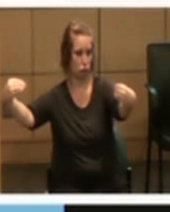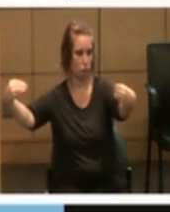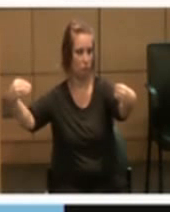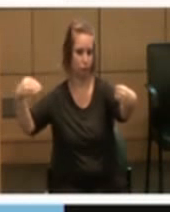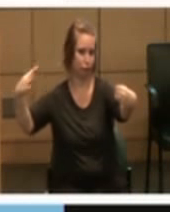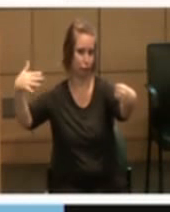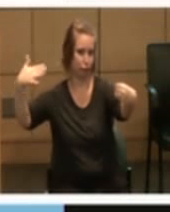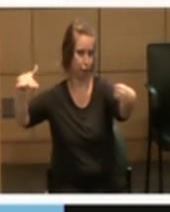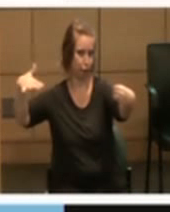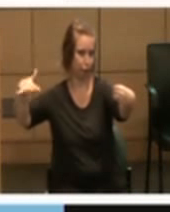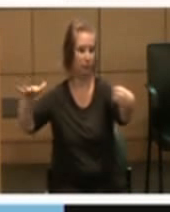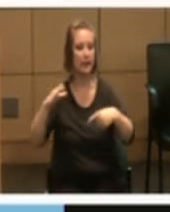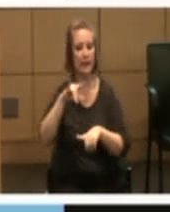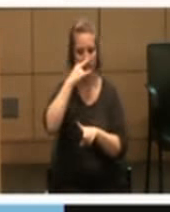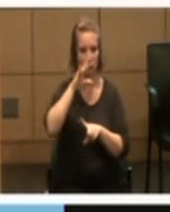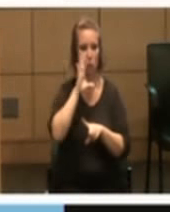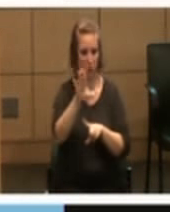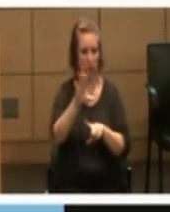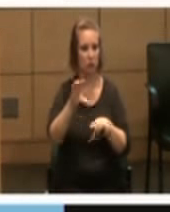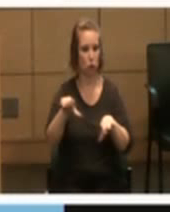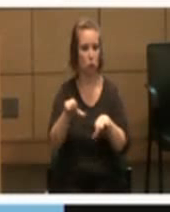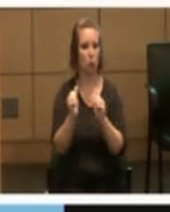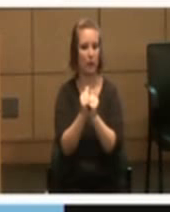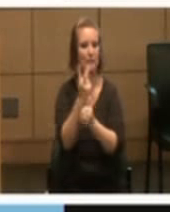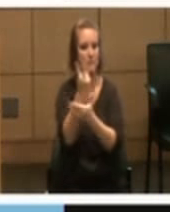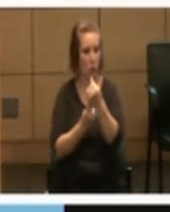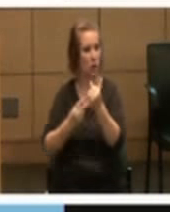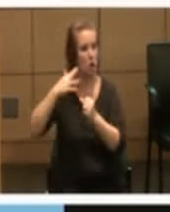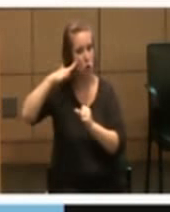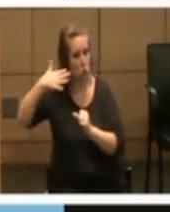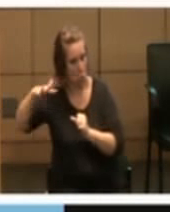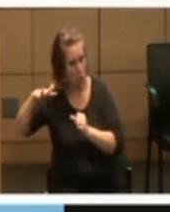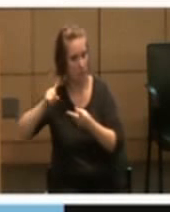experiment in both maskers, and then also with